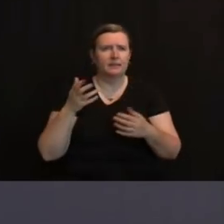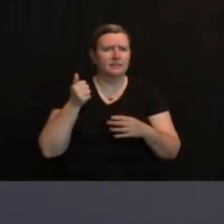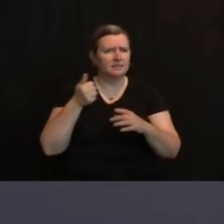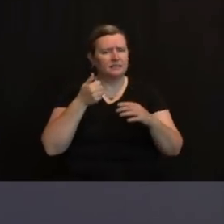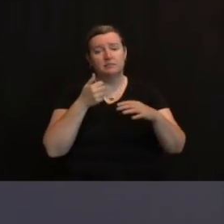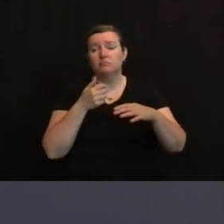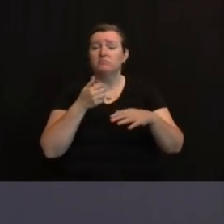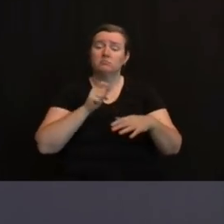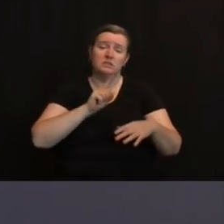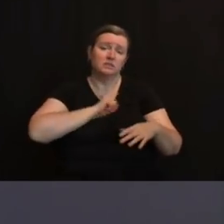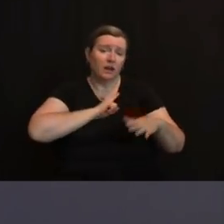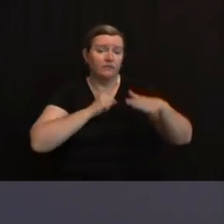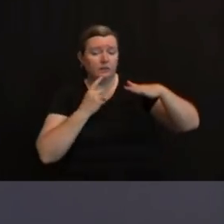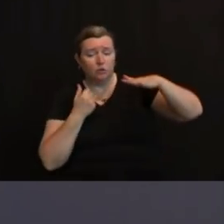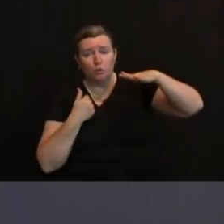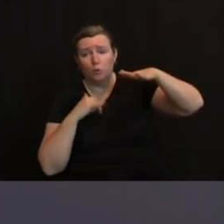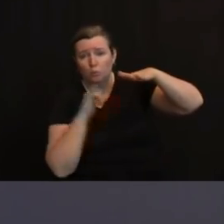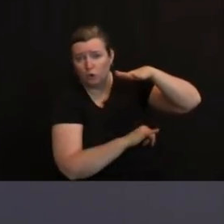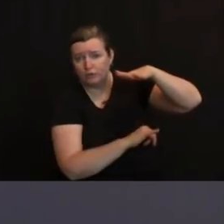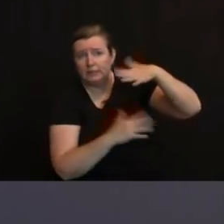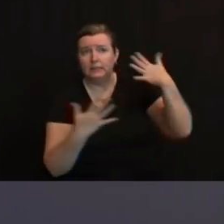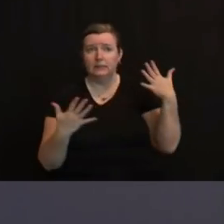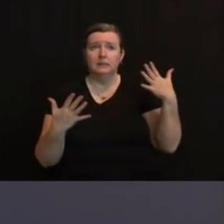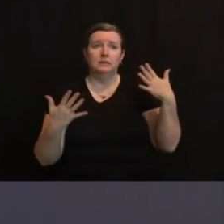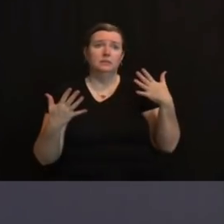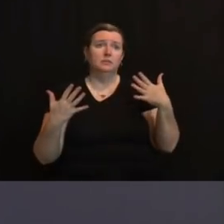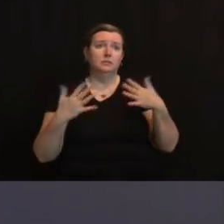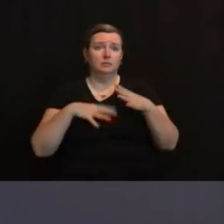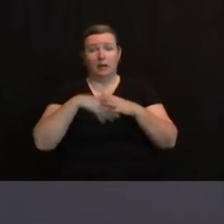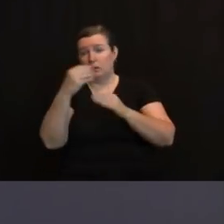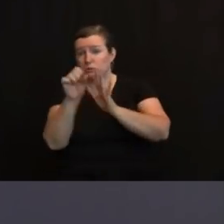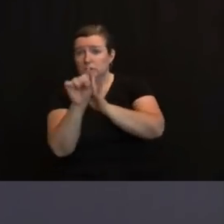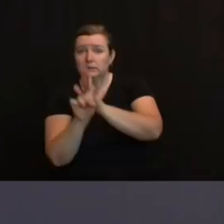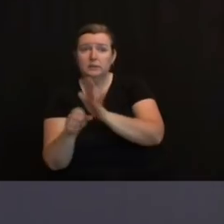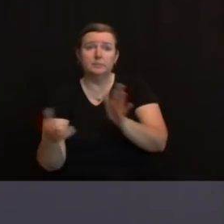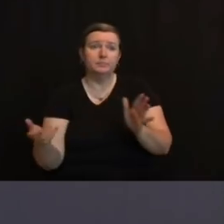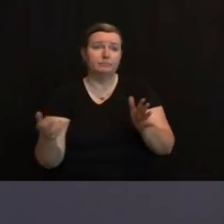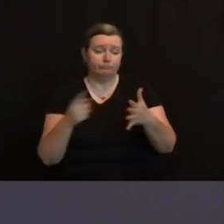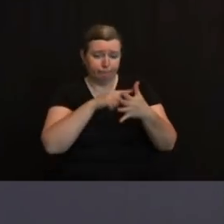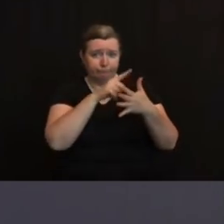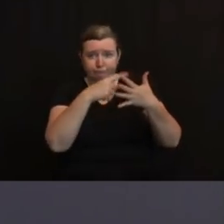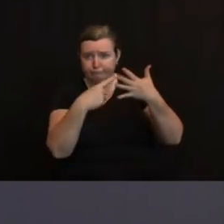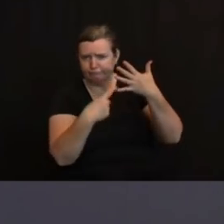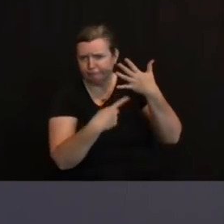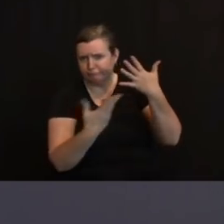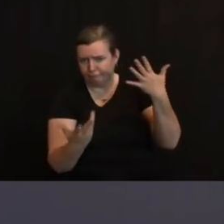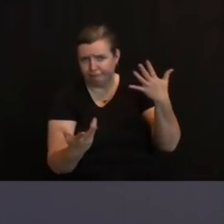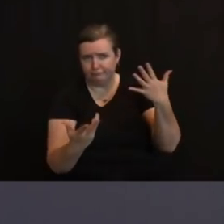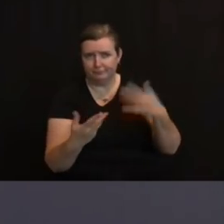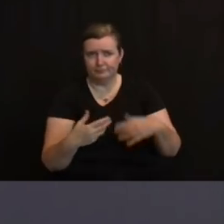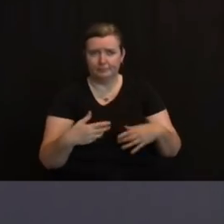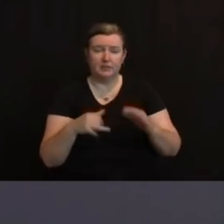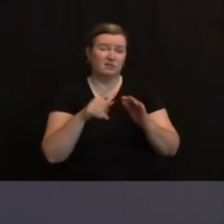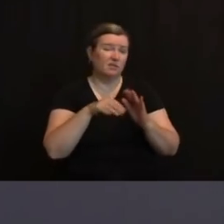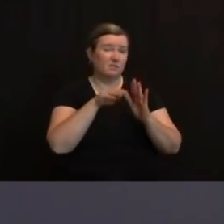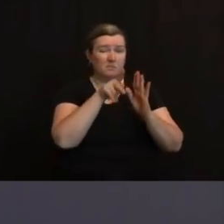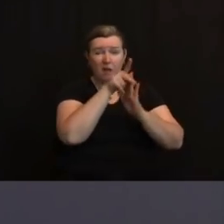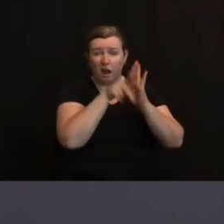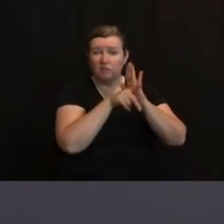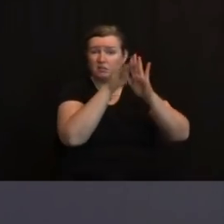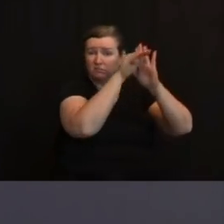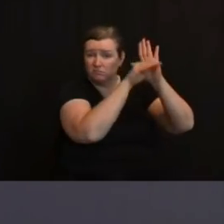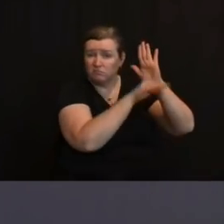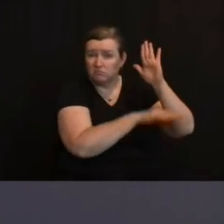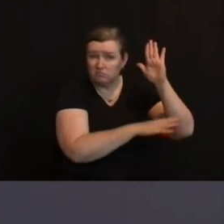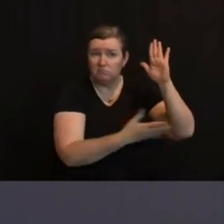of tests. That's all, those are all protocols and assets at our disposal that we did not